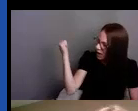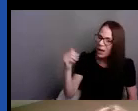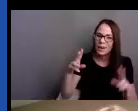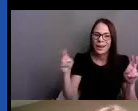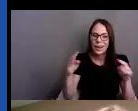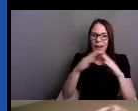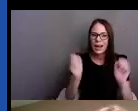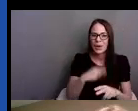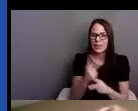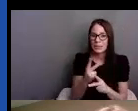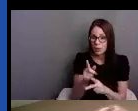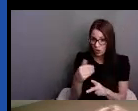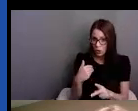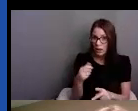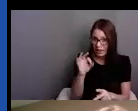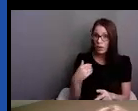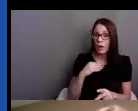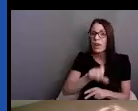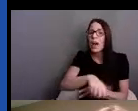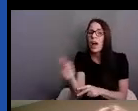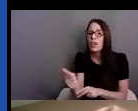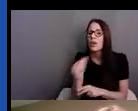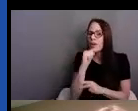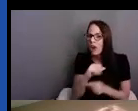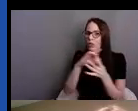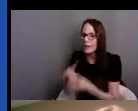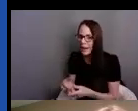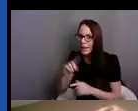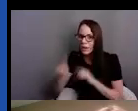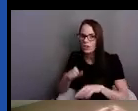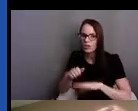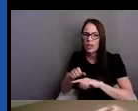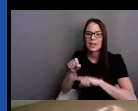questions that are outside of what we talked about today, go ahead and send those over to